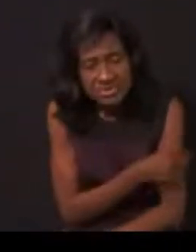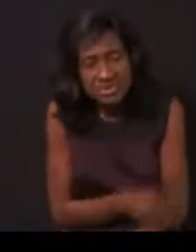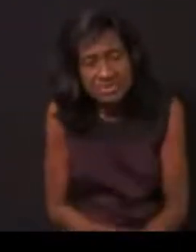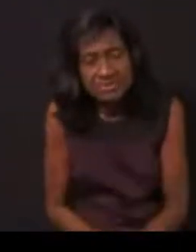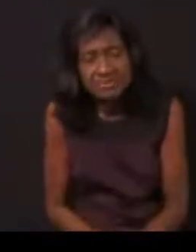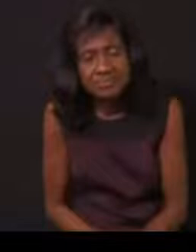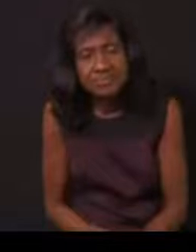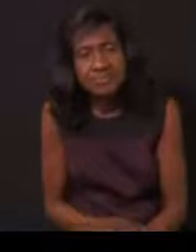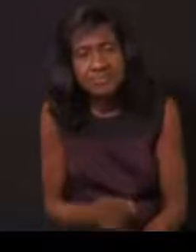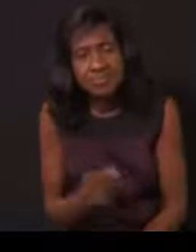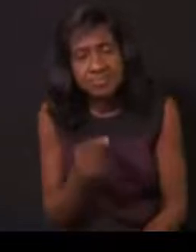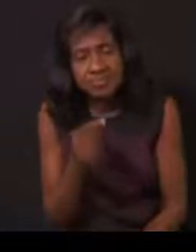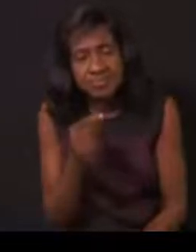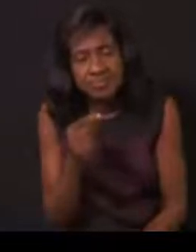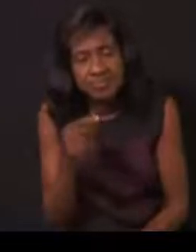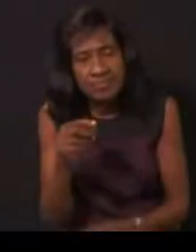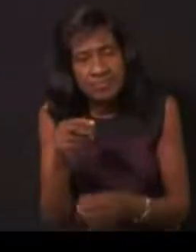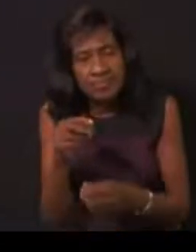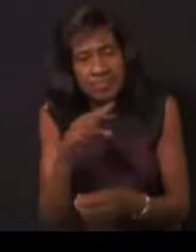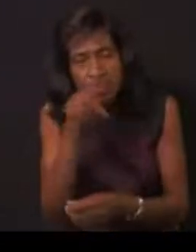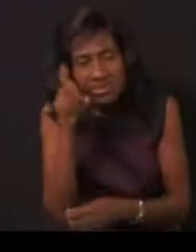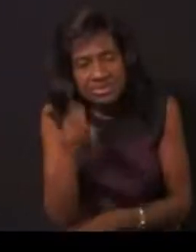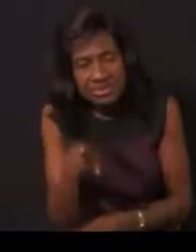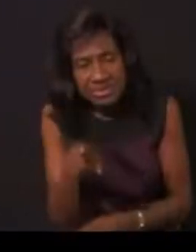concern today, the hospital beds and the